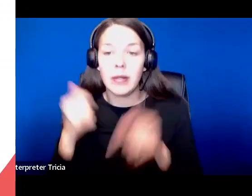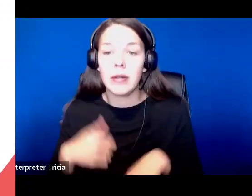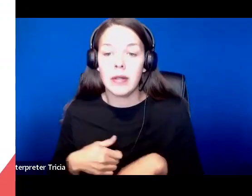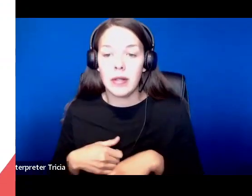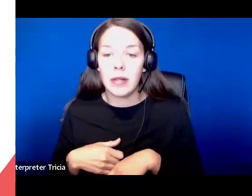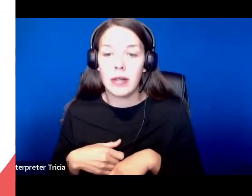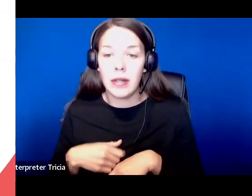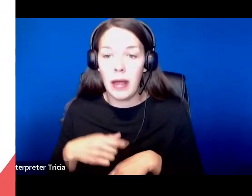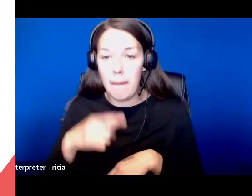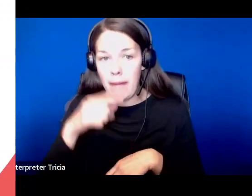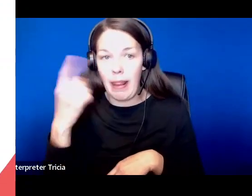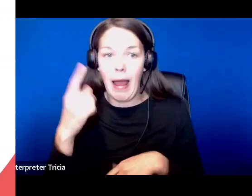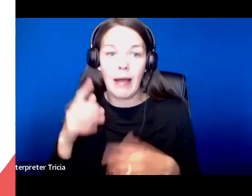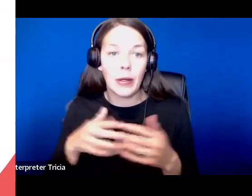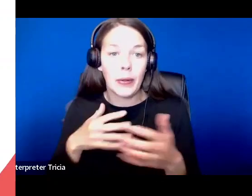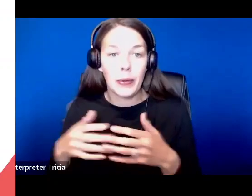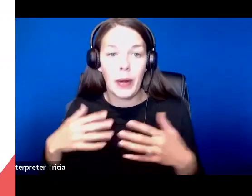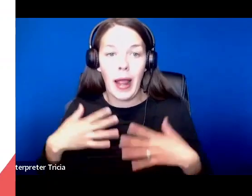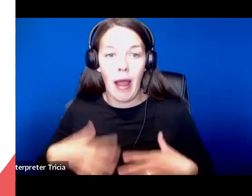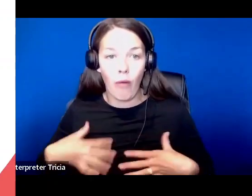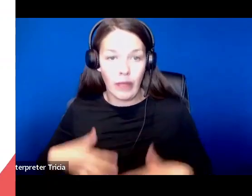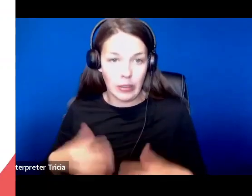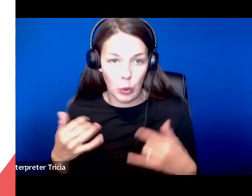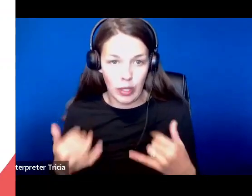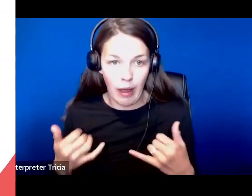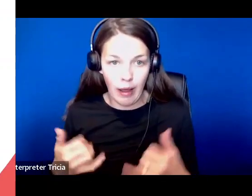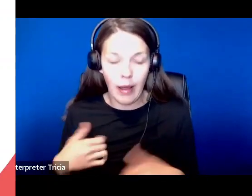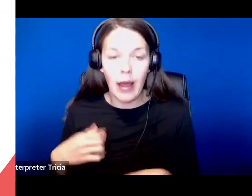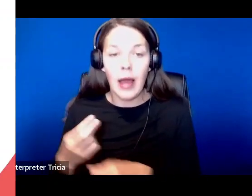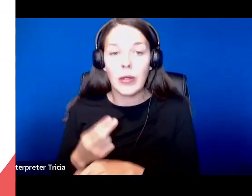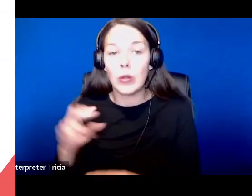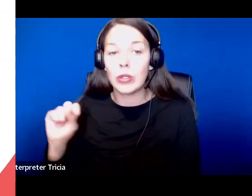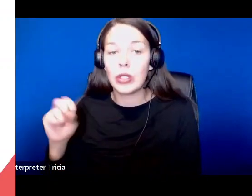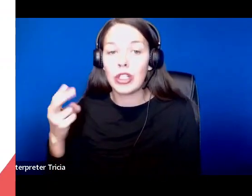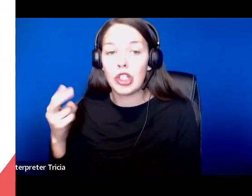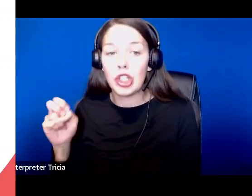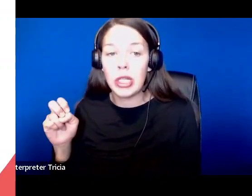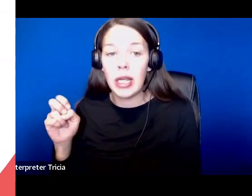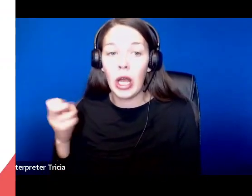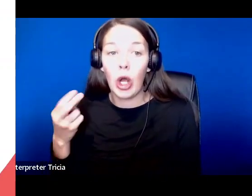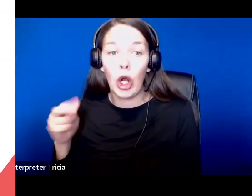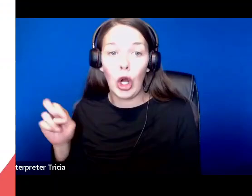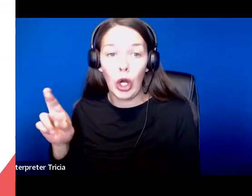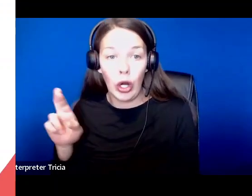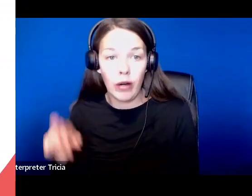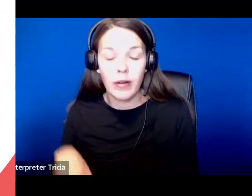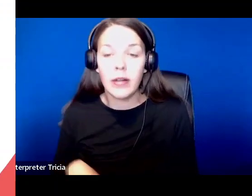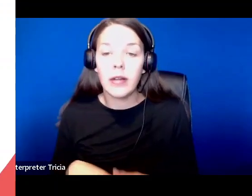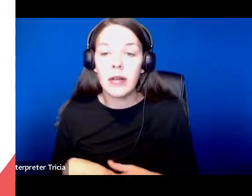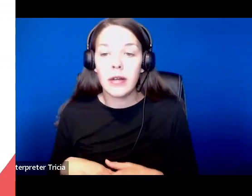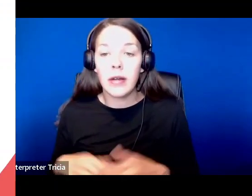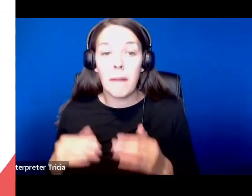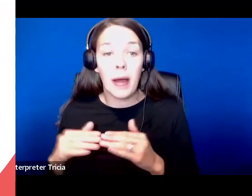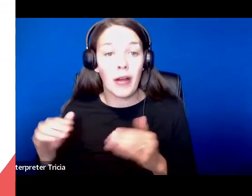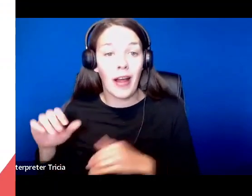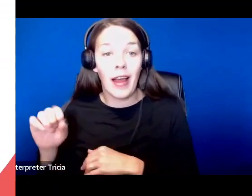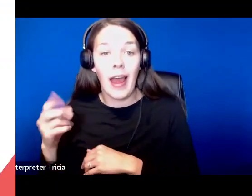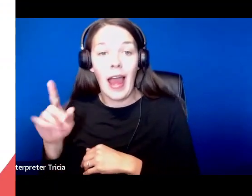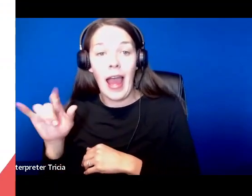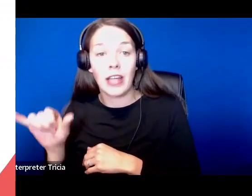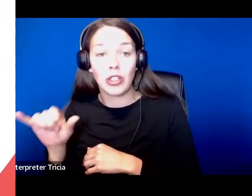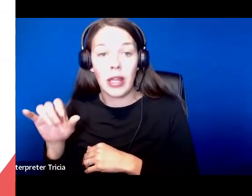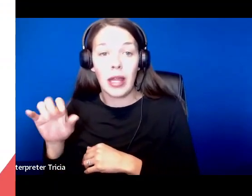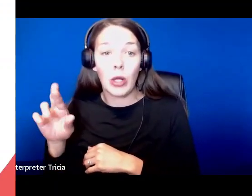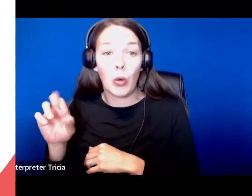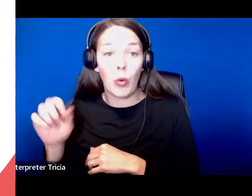black and gray outfit today. My pronouns are she and her. And I am joined today by my colleague, Ashley Craiglow from the